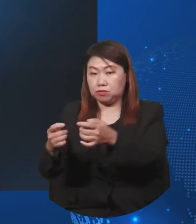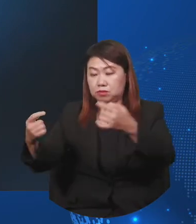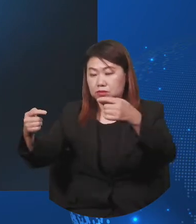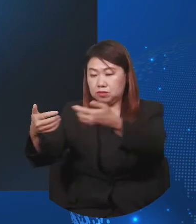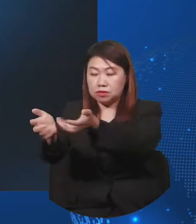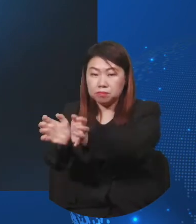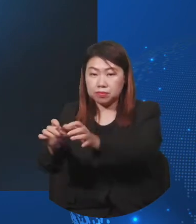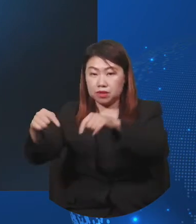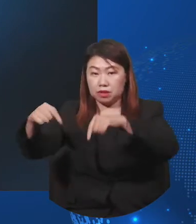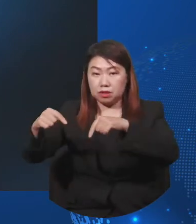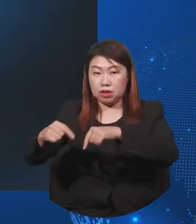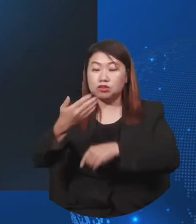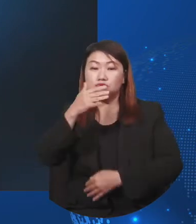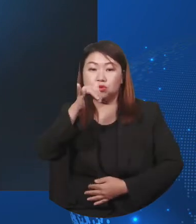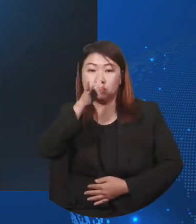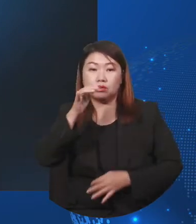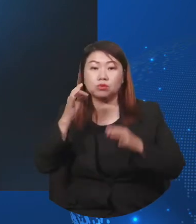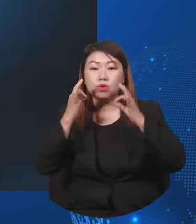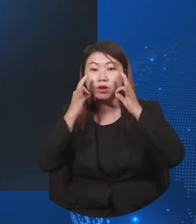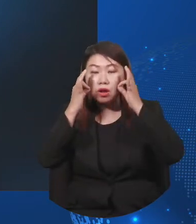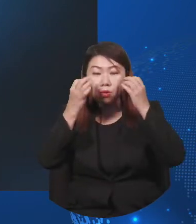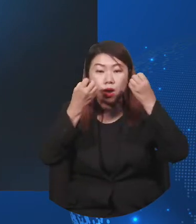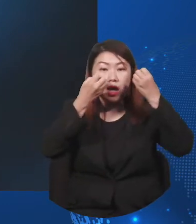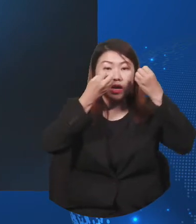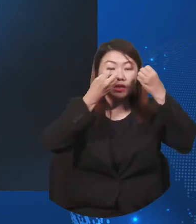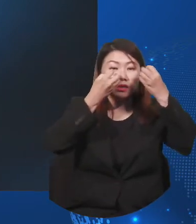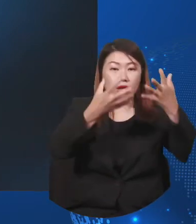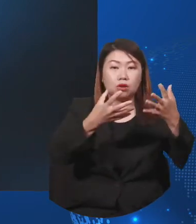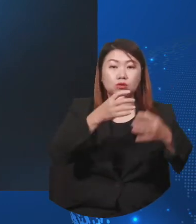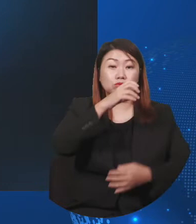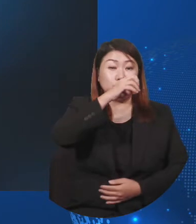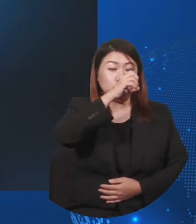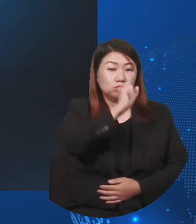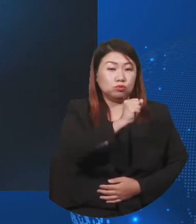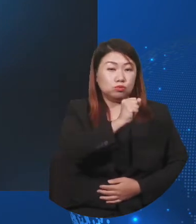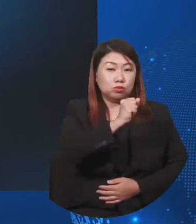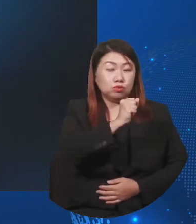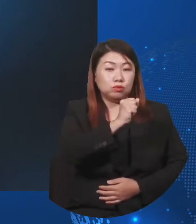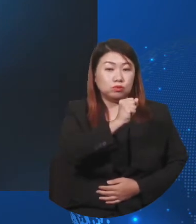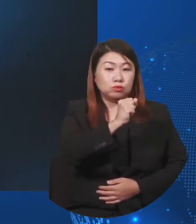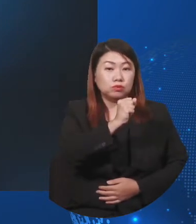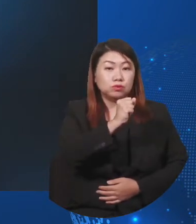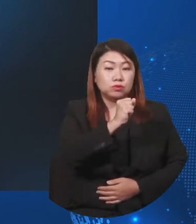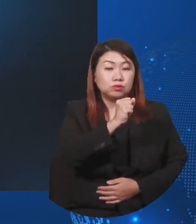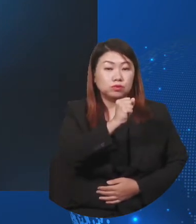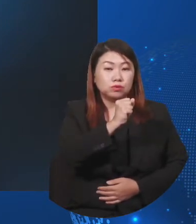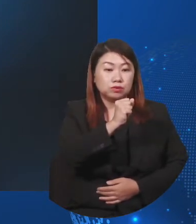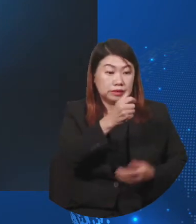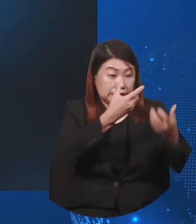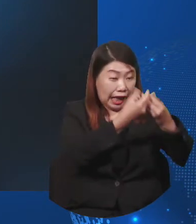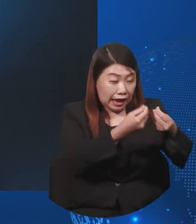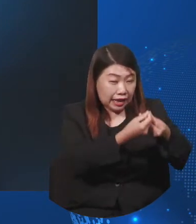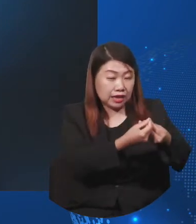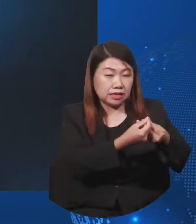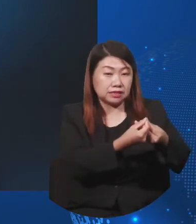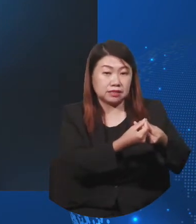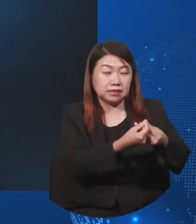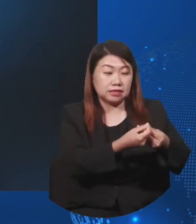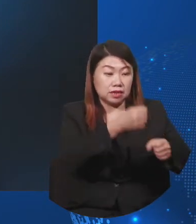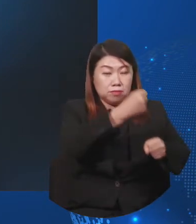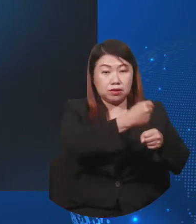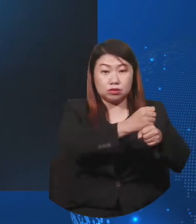new volume of good practices that they shared, and that will add up to about 1,000